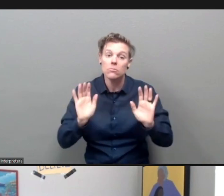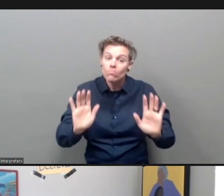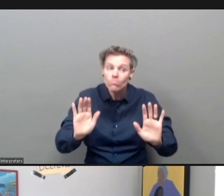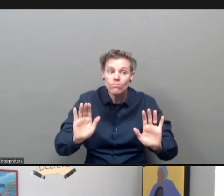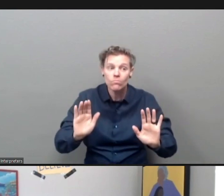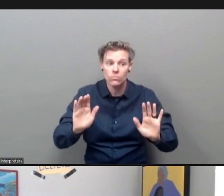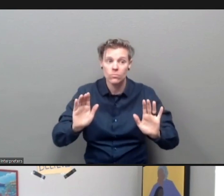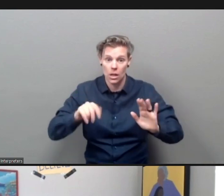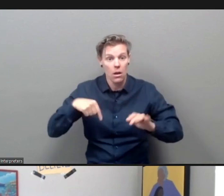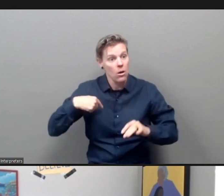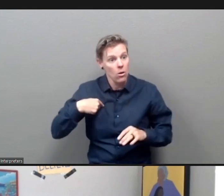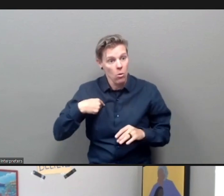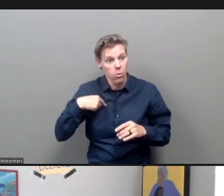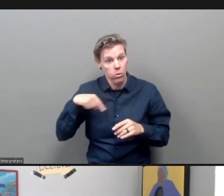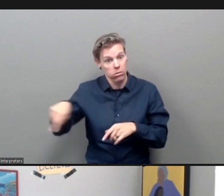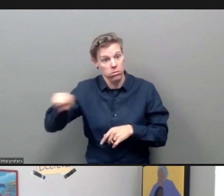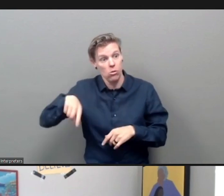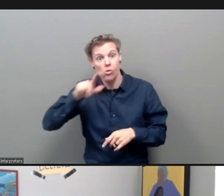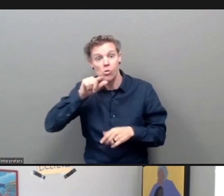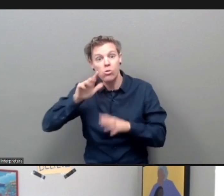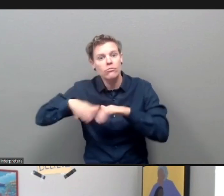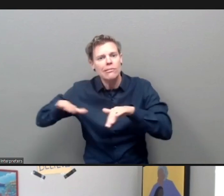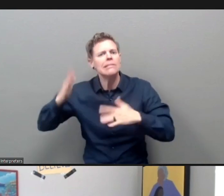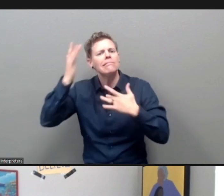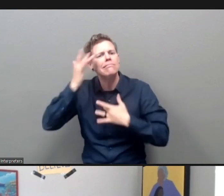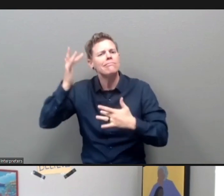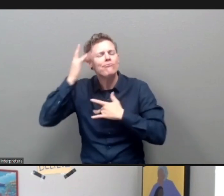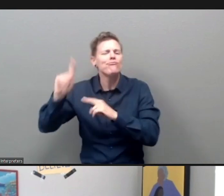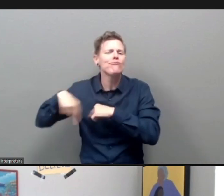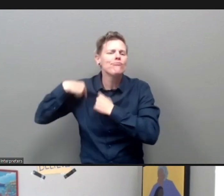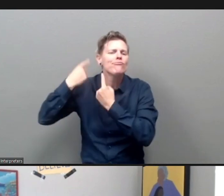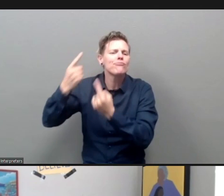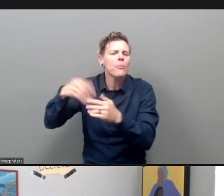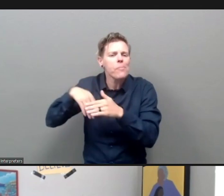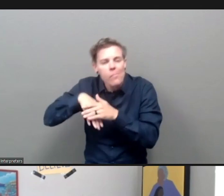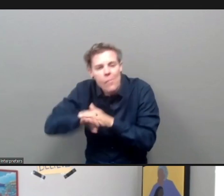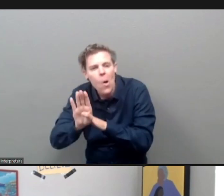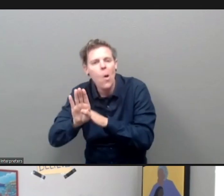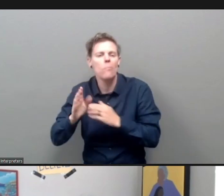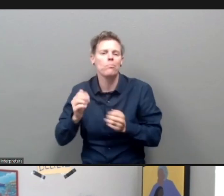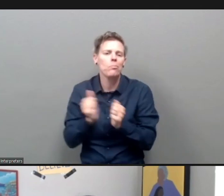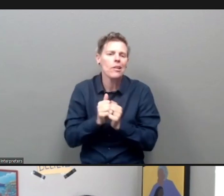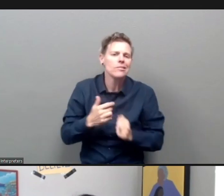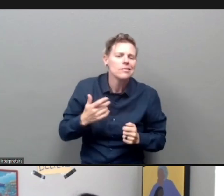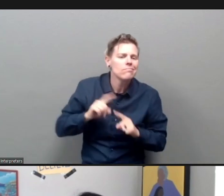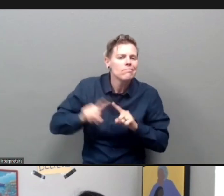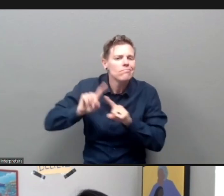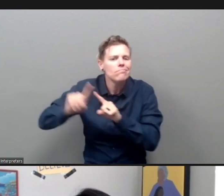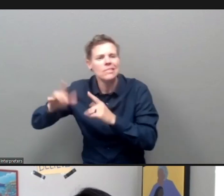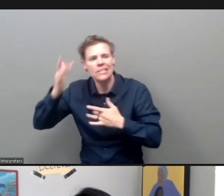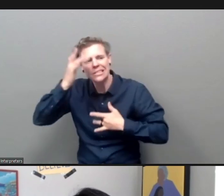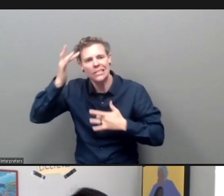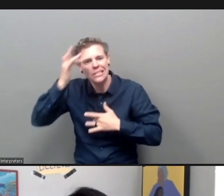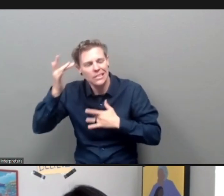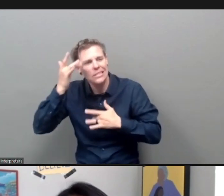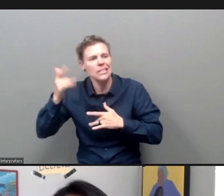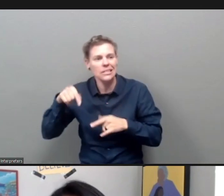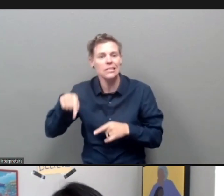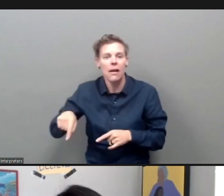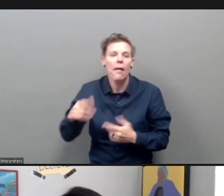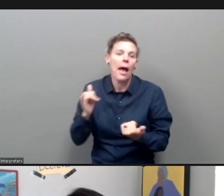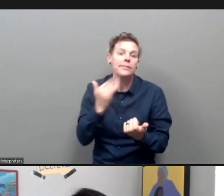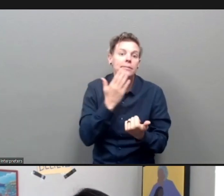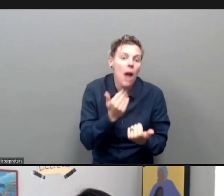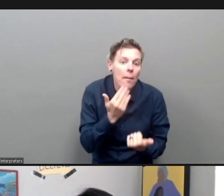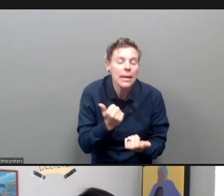as they are in adults. Most of the things that we think of, diabetes, high blood pressure, heart disease,